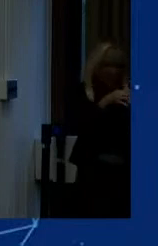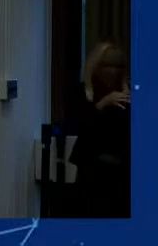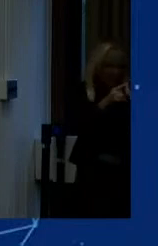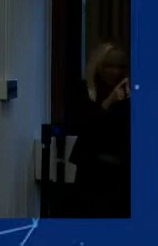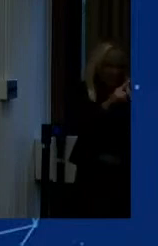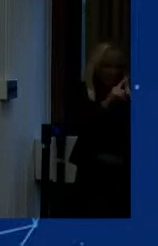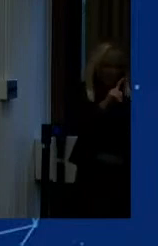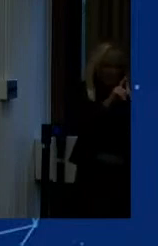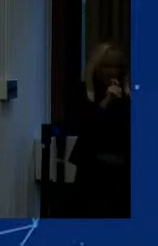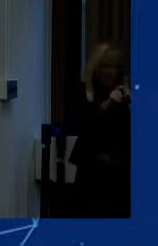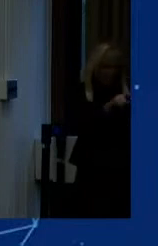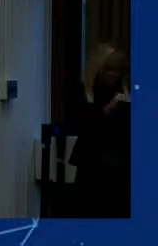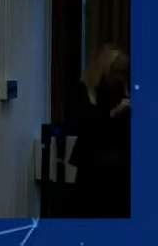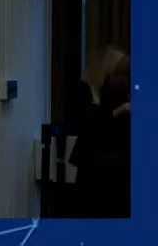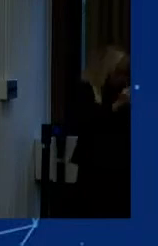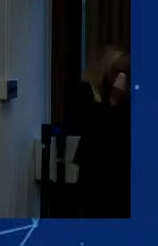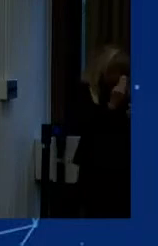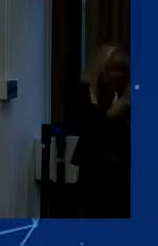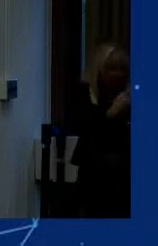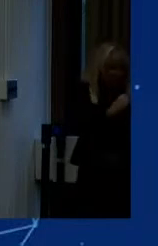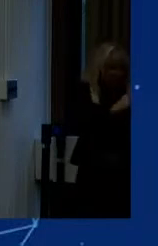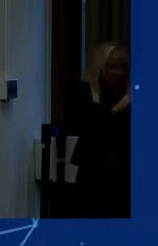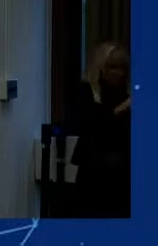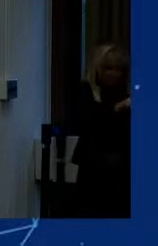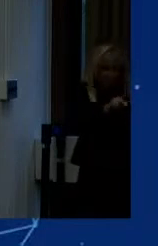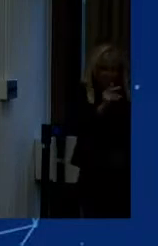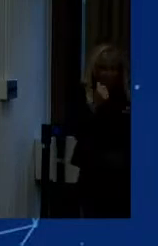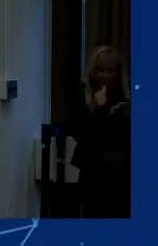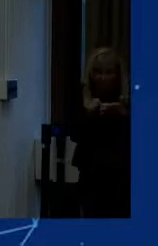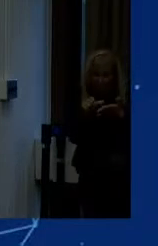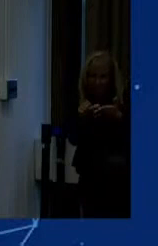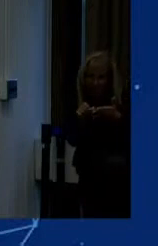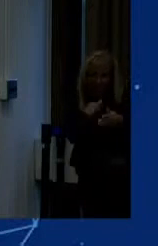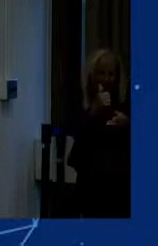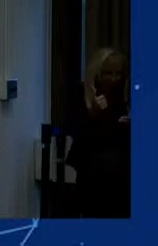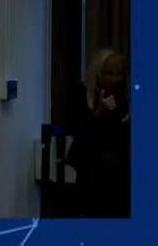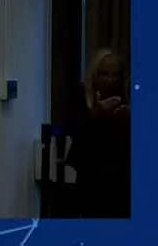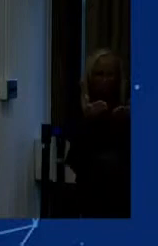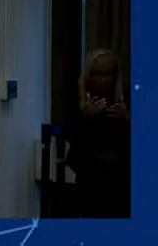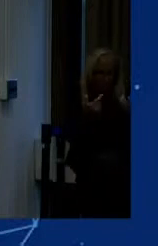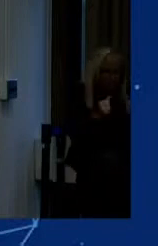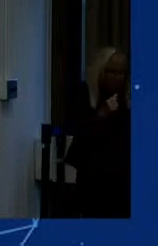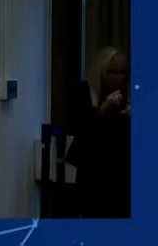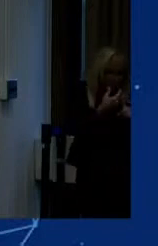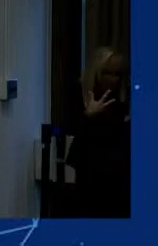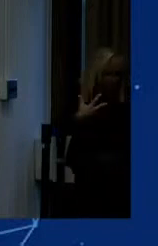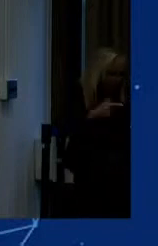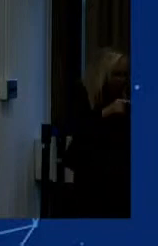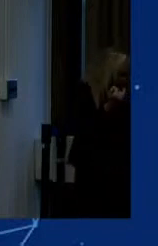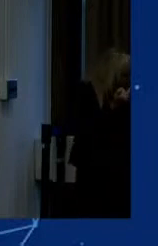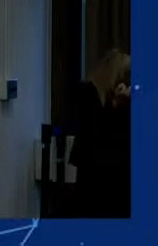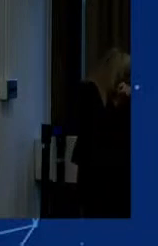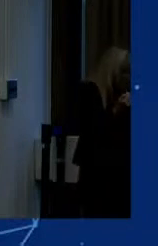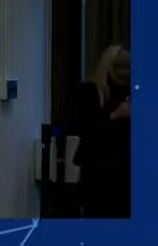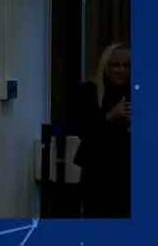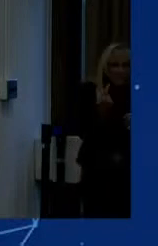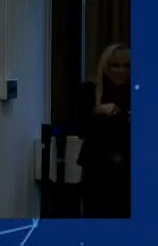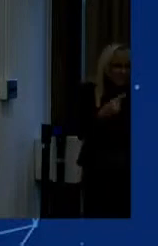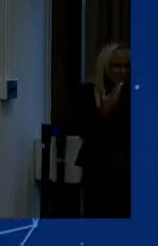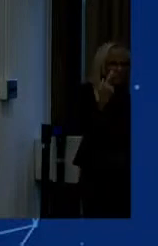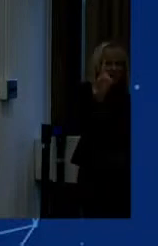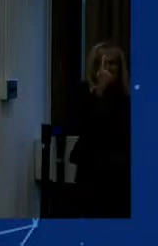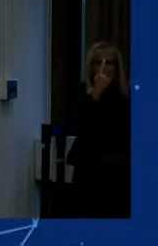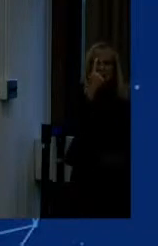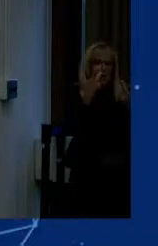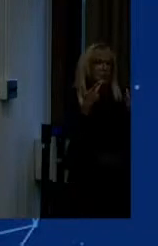we clarify information, we go to other sources for information to kind of expand upon ideas, we have